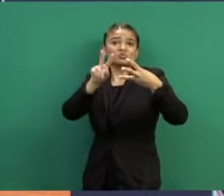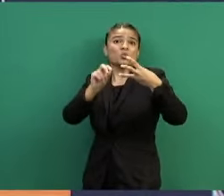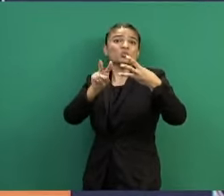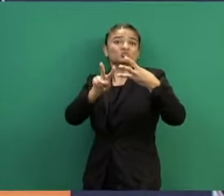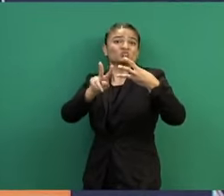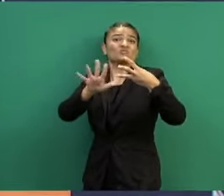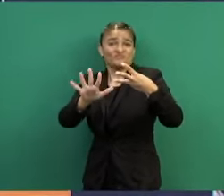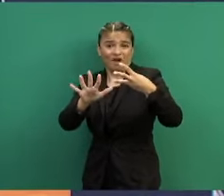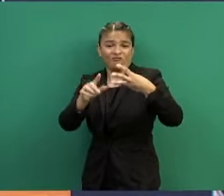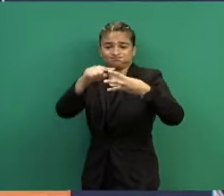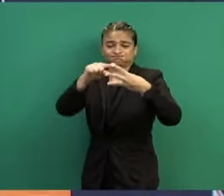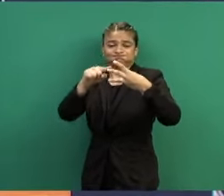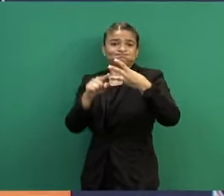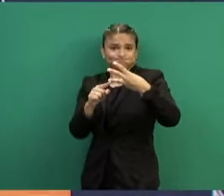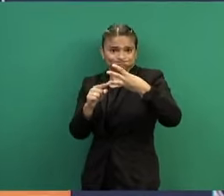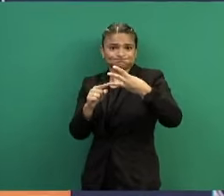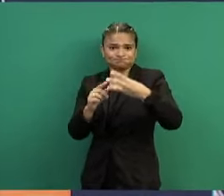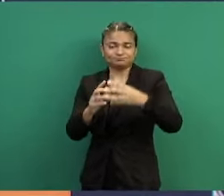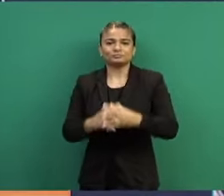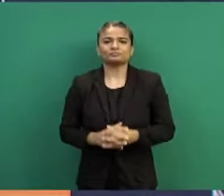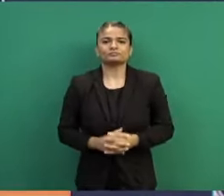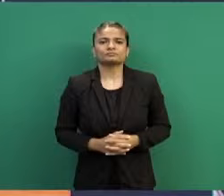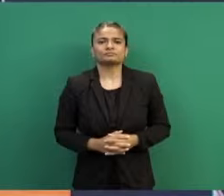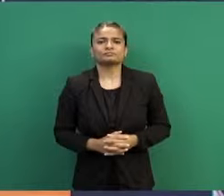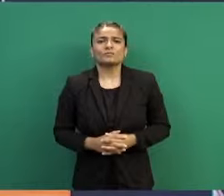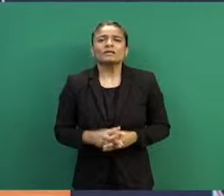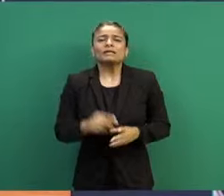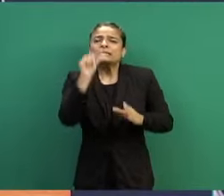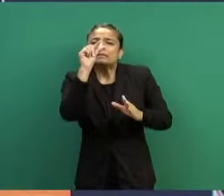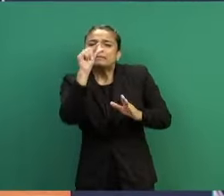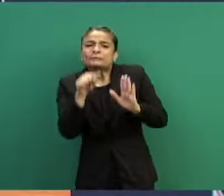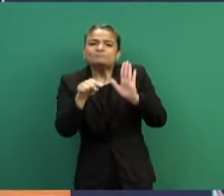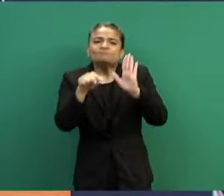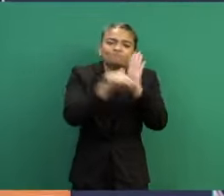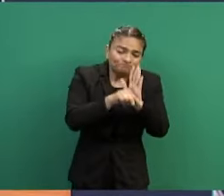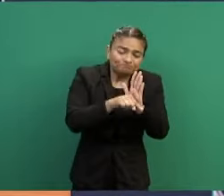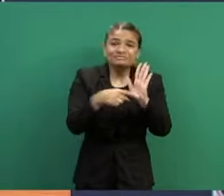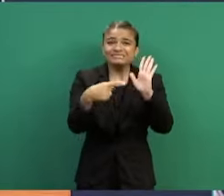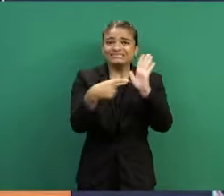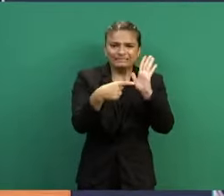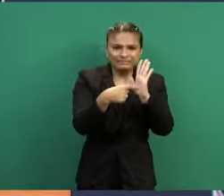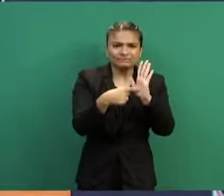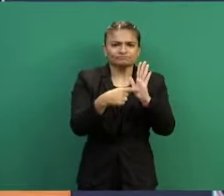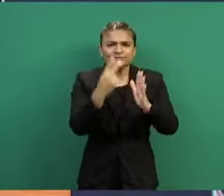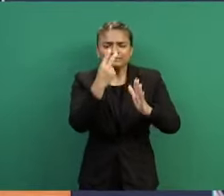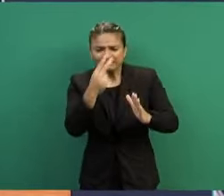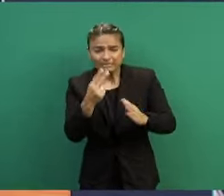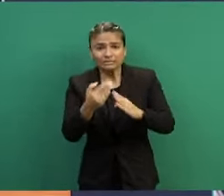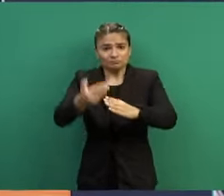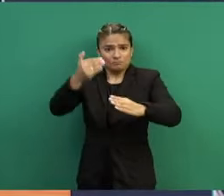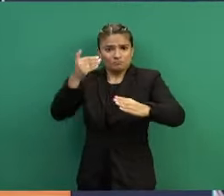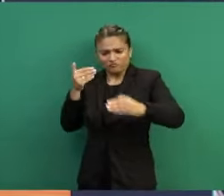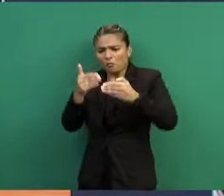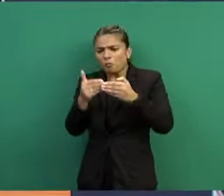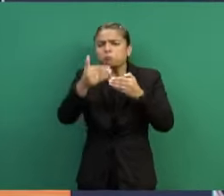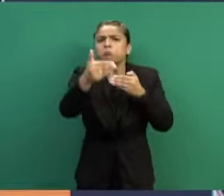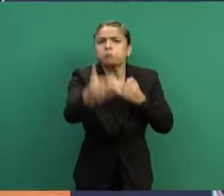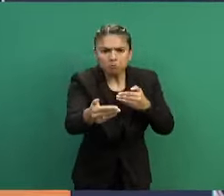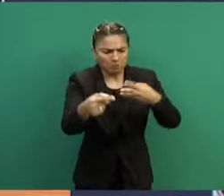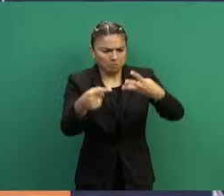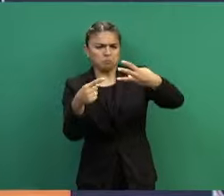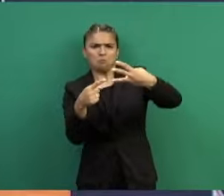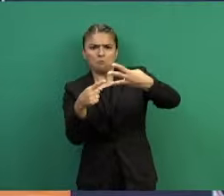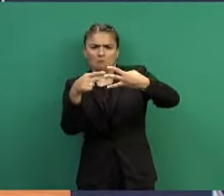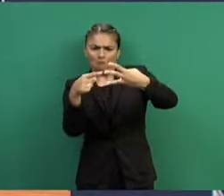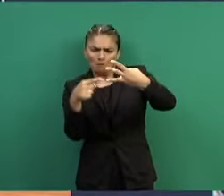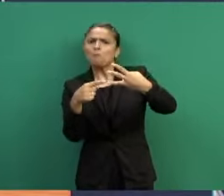2025. The smaller deficit this year is the result of significantly better than expected trade outcomes in the third